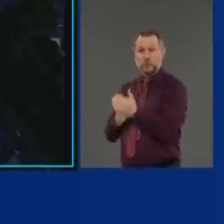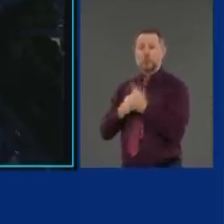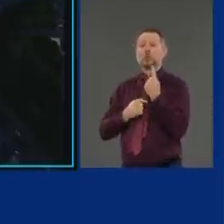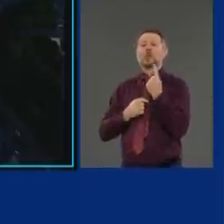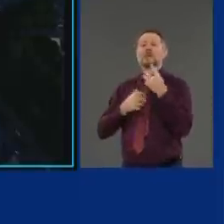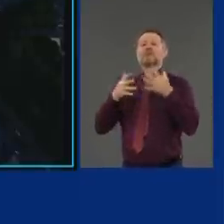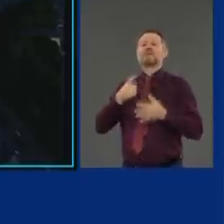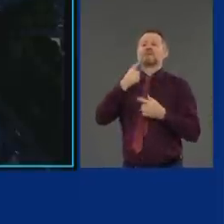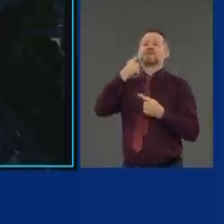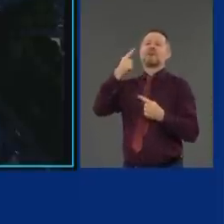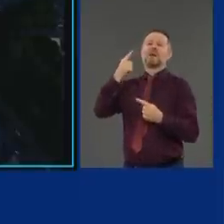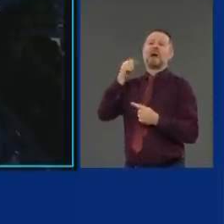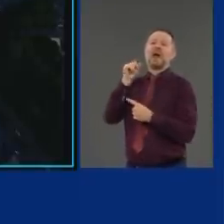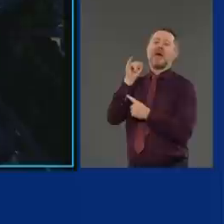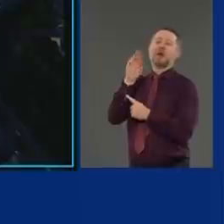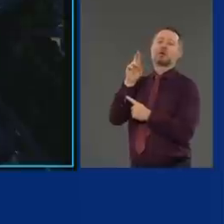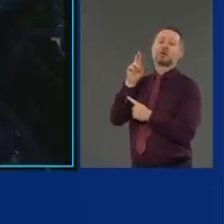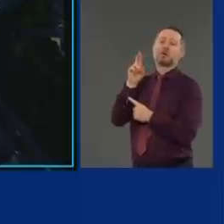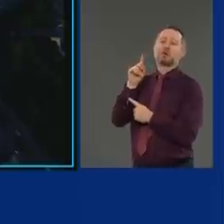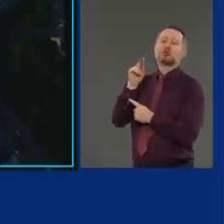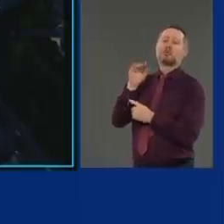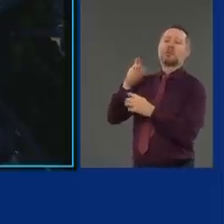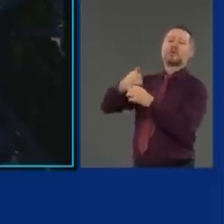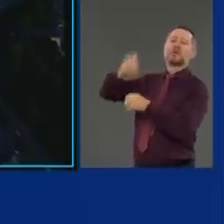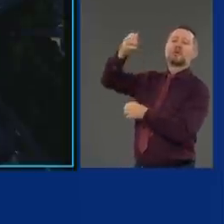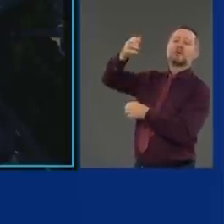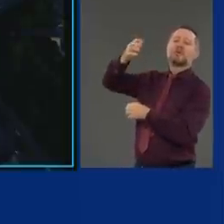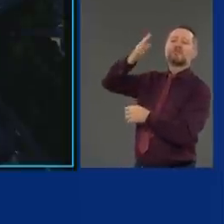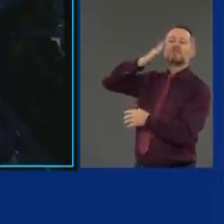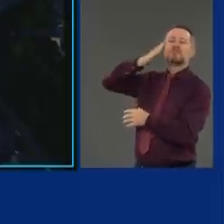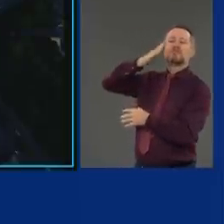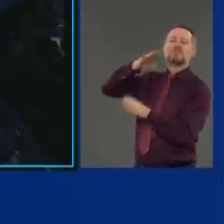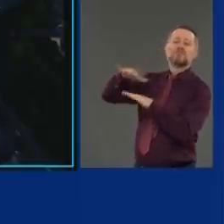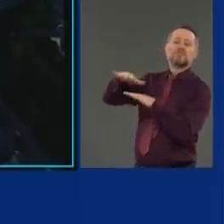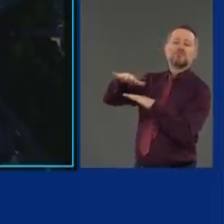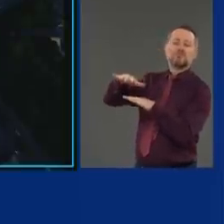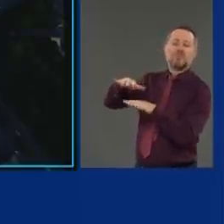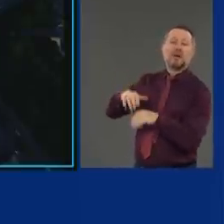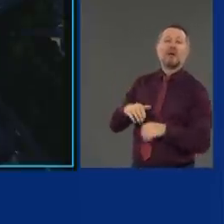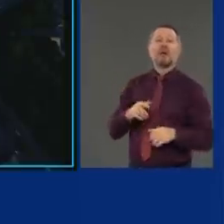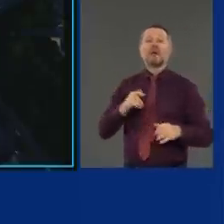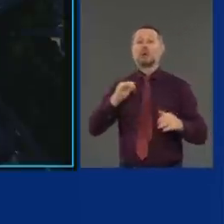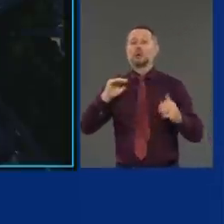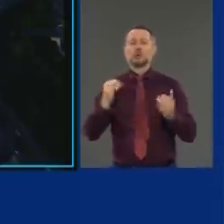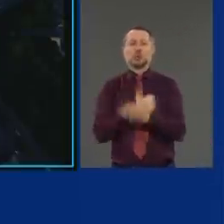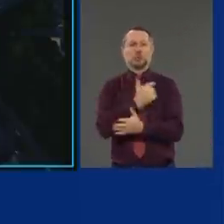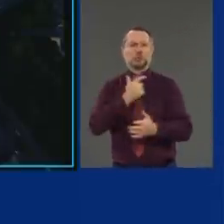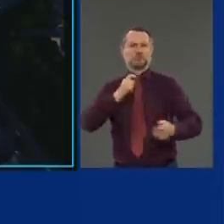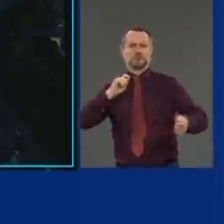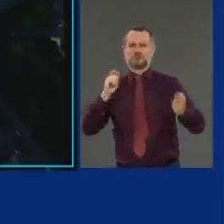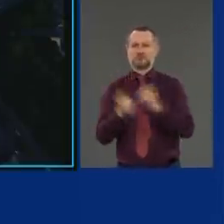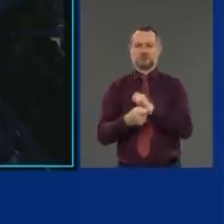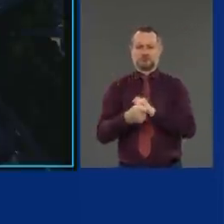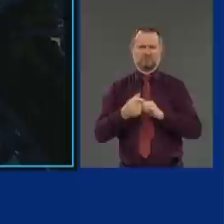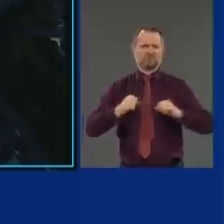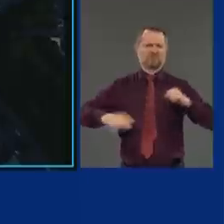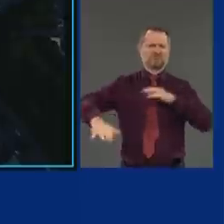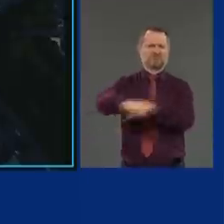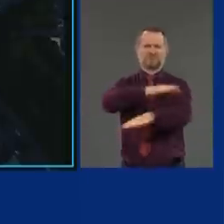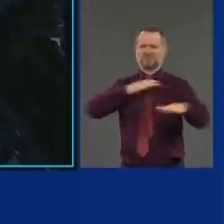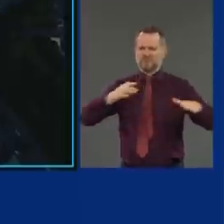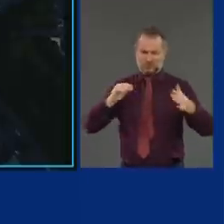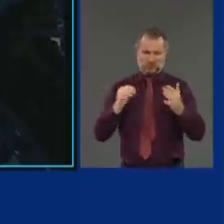new state-of-the-art airport worthy of New York with a wholly new roadway network. Once complete, as the governor has